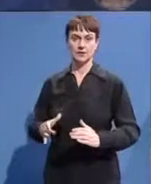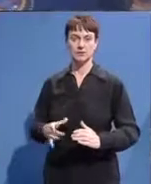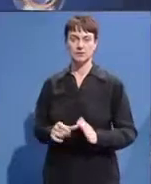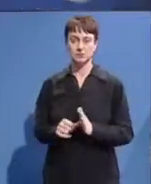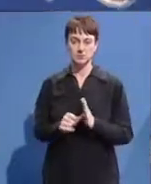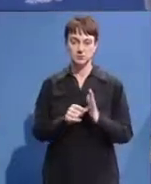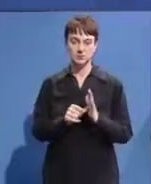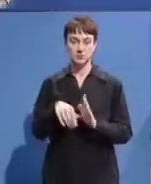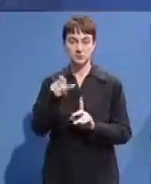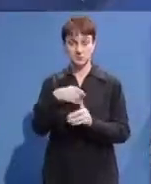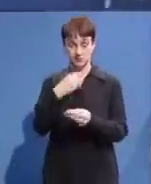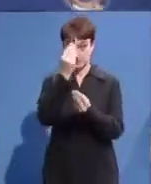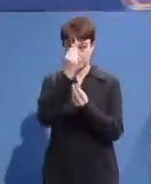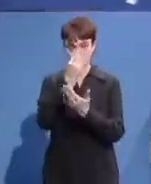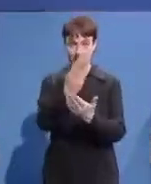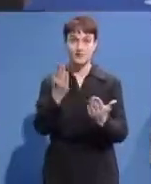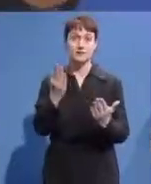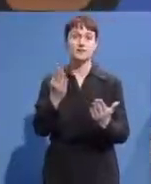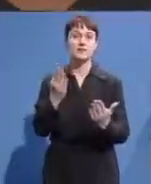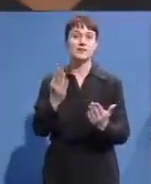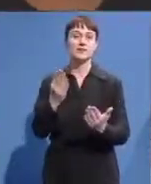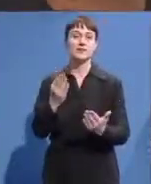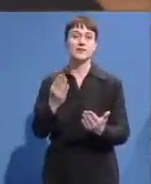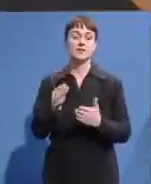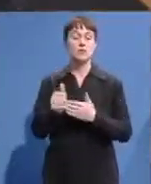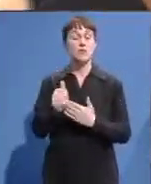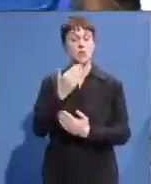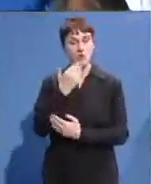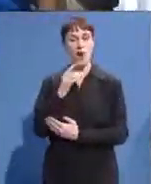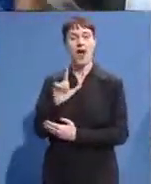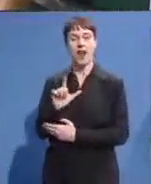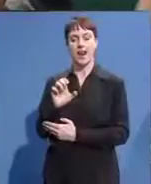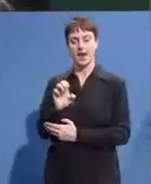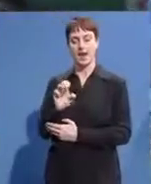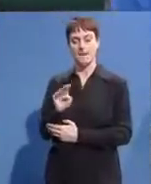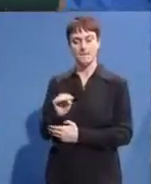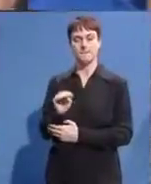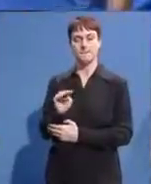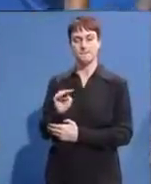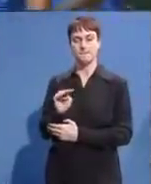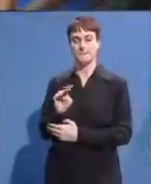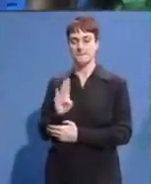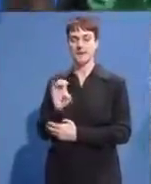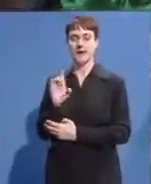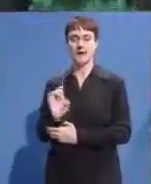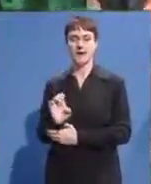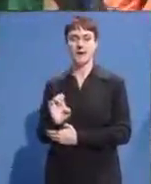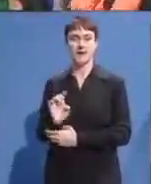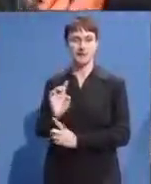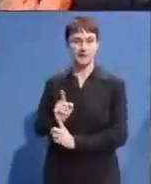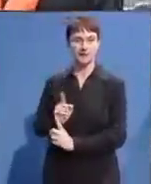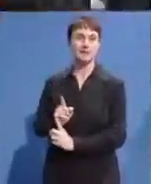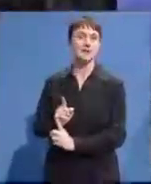that I'm just reminding everyone of is that it was led by Anton Lembede. And I not terribly long